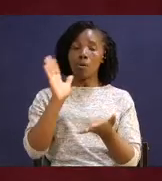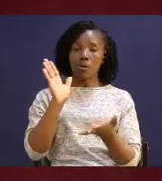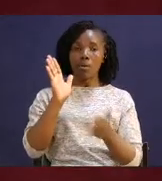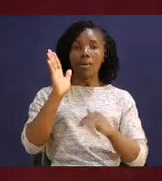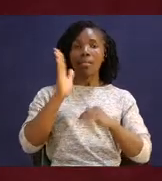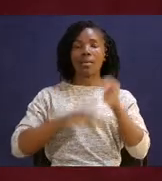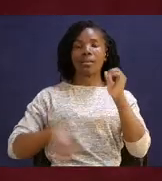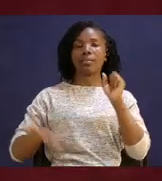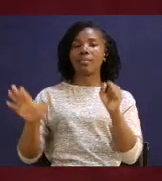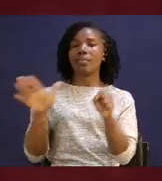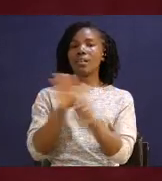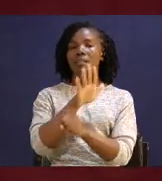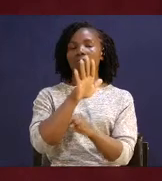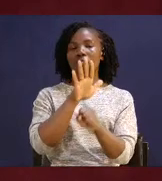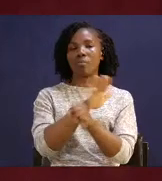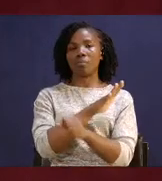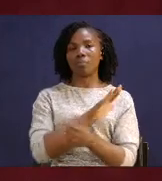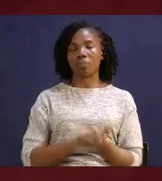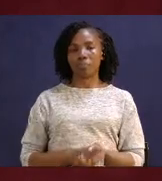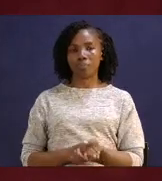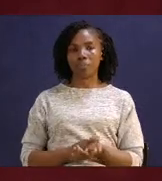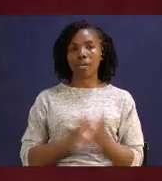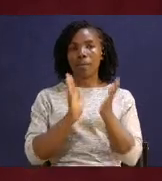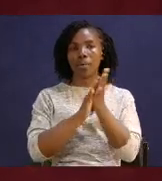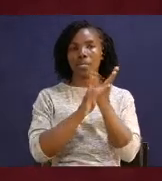more than enough.